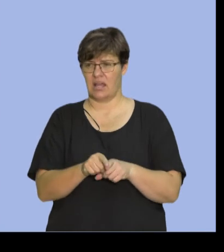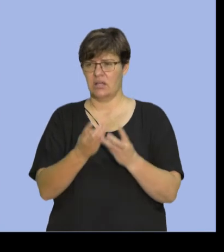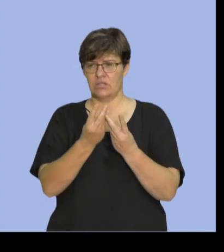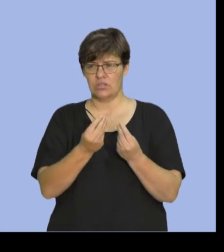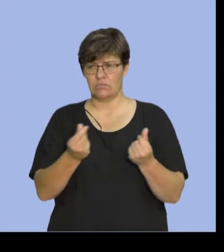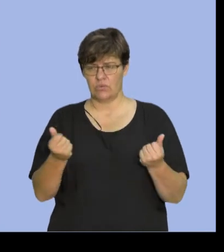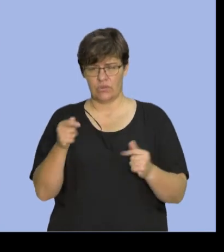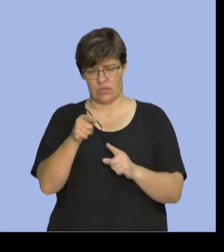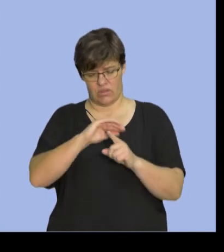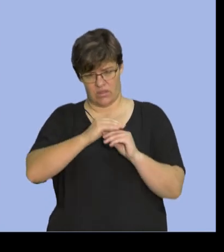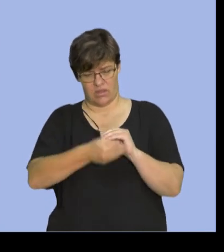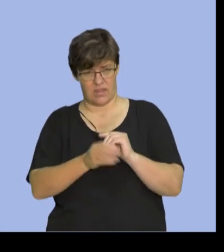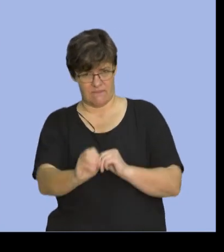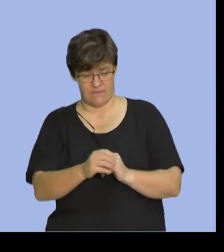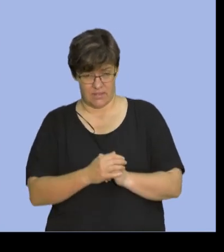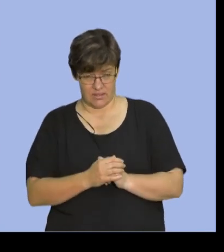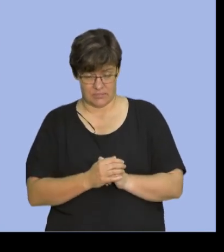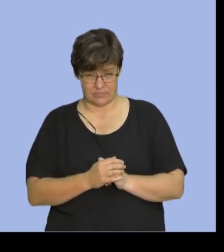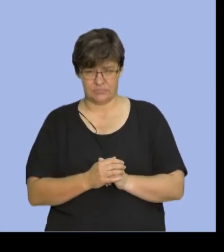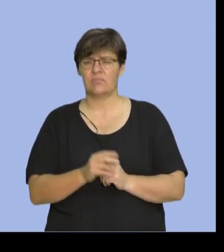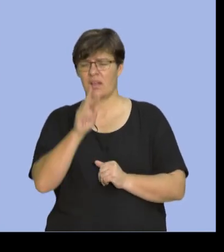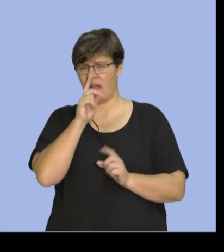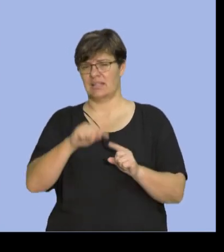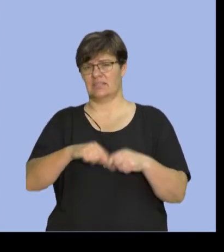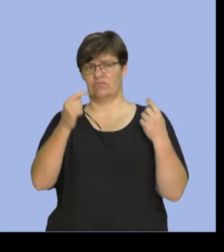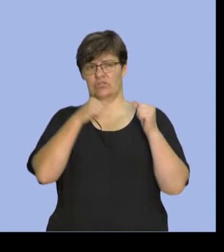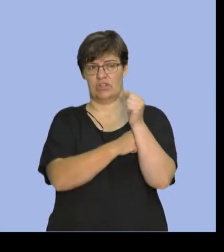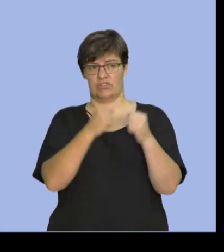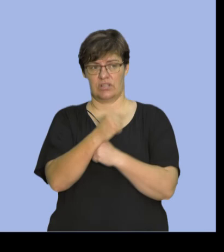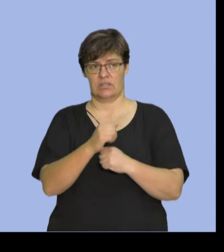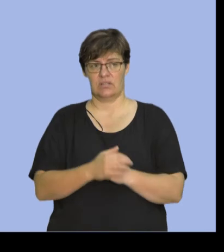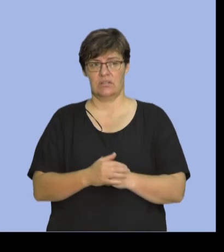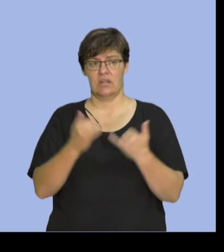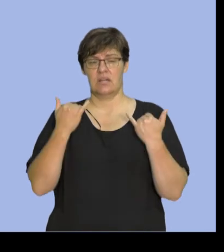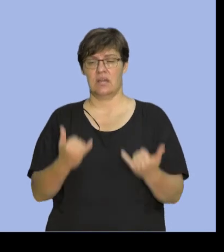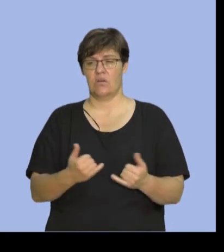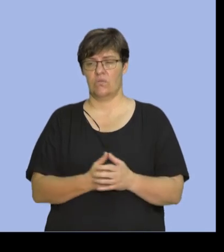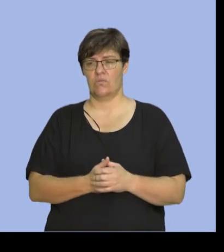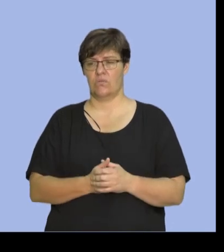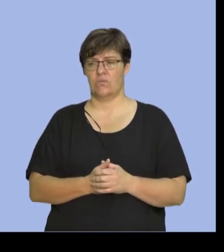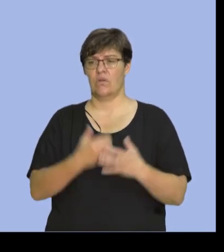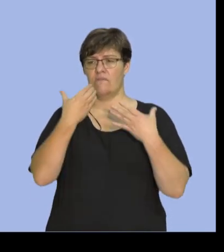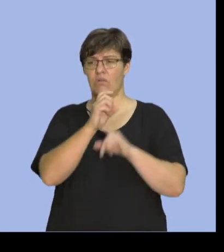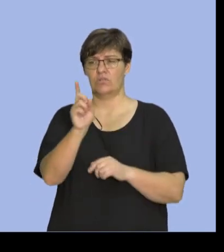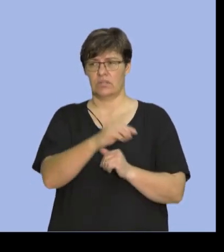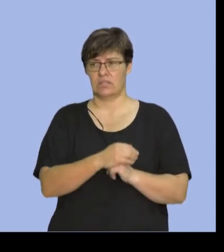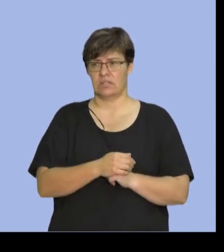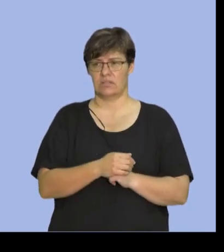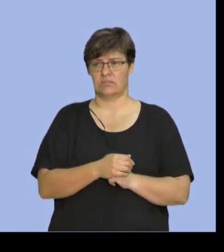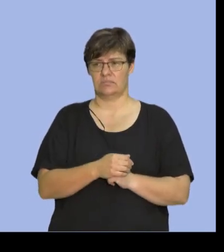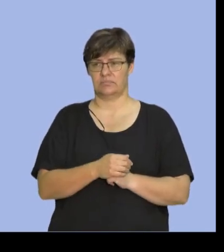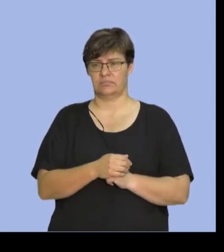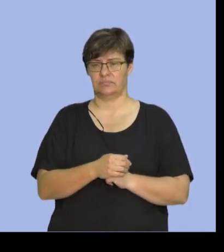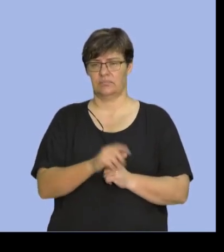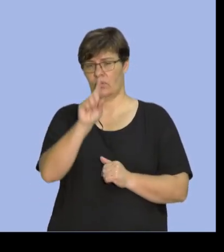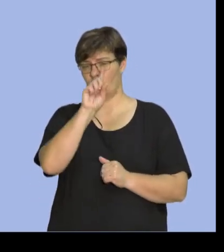endoplasmic reticulum. So that's an overview of the different structures. I'm going to now focus on the next part of the